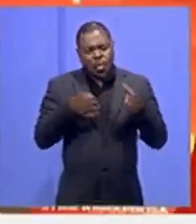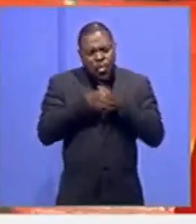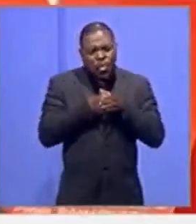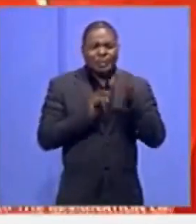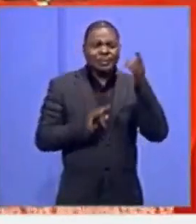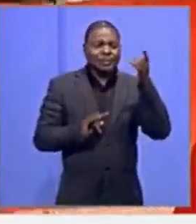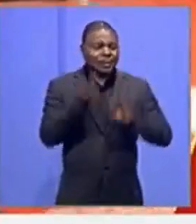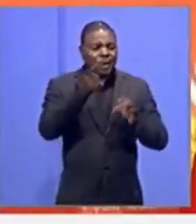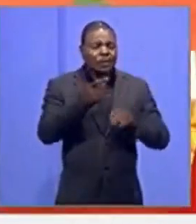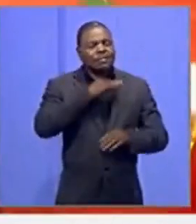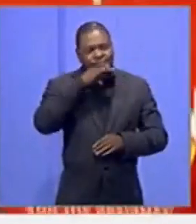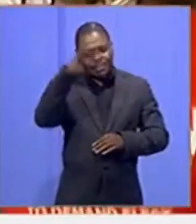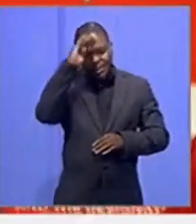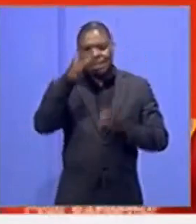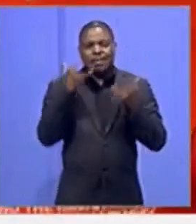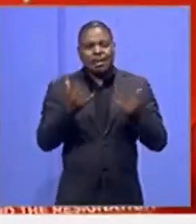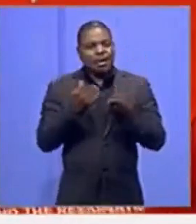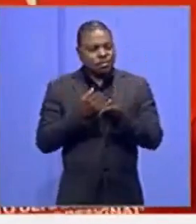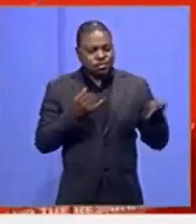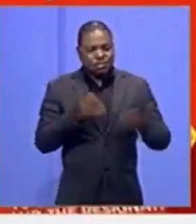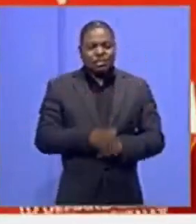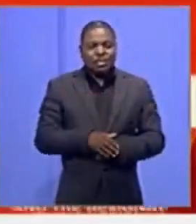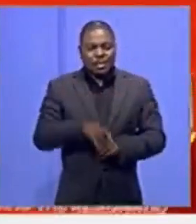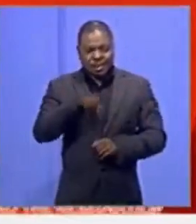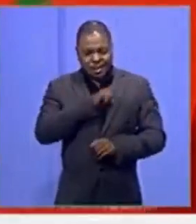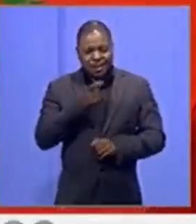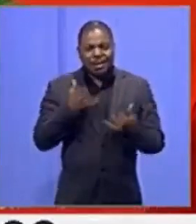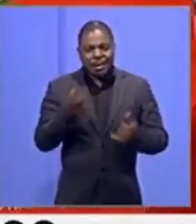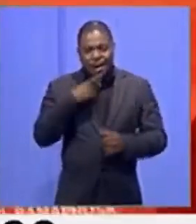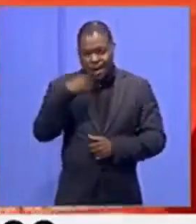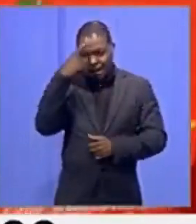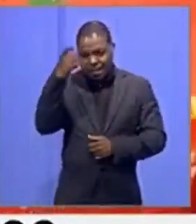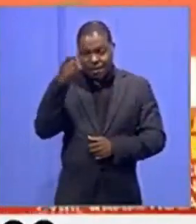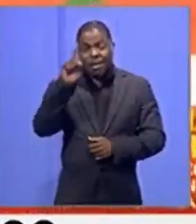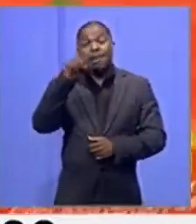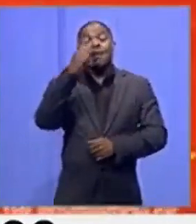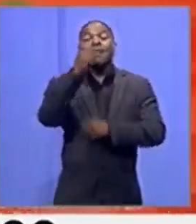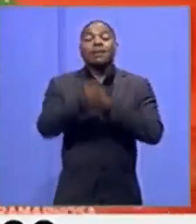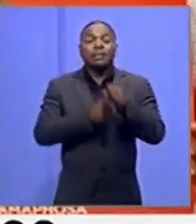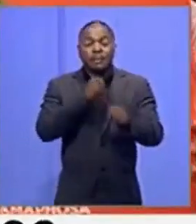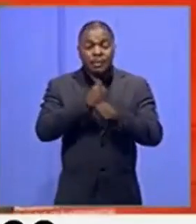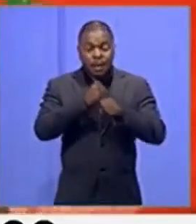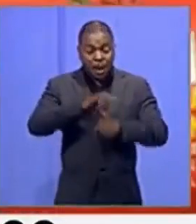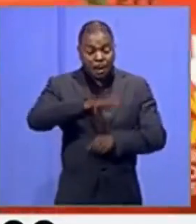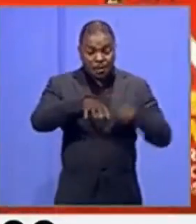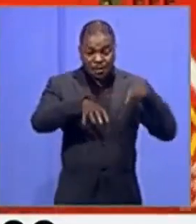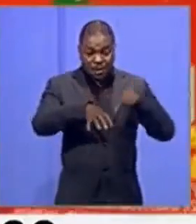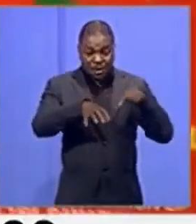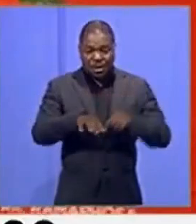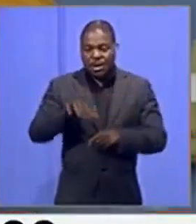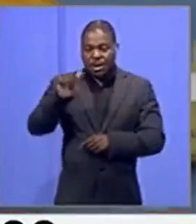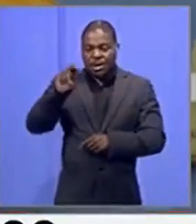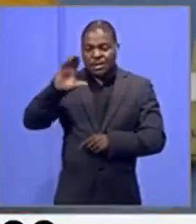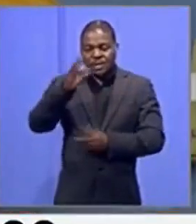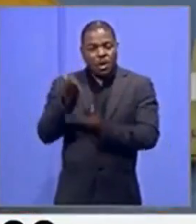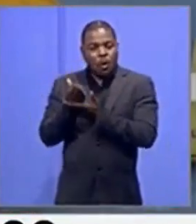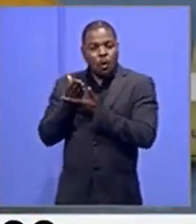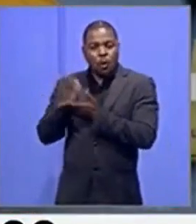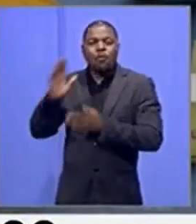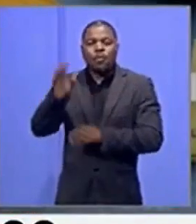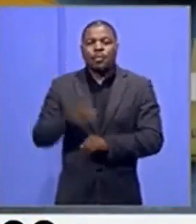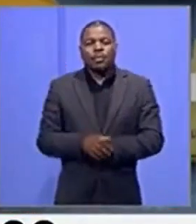say enough is enough. That is what makes us believe that come next year here in this province ANC will be removed. Go